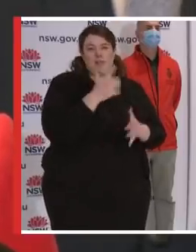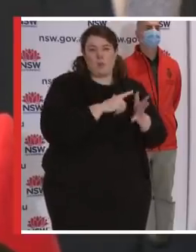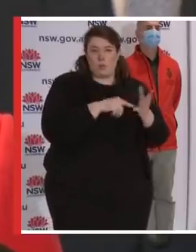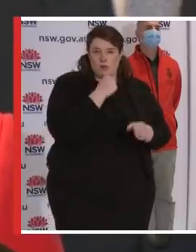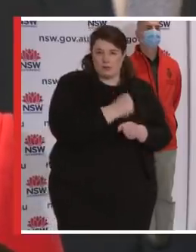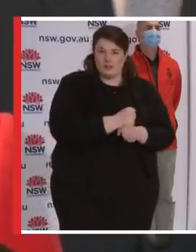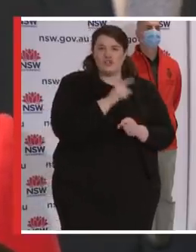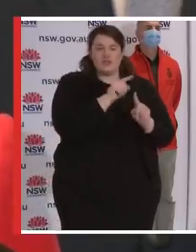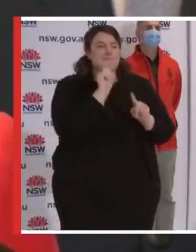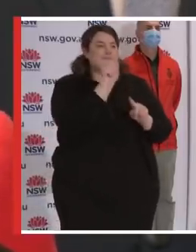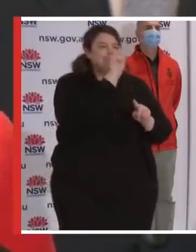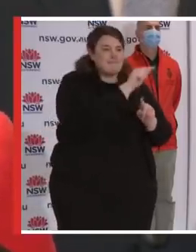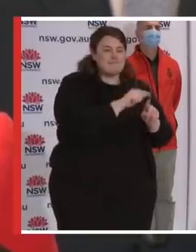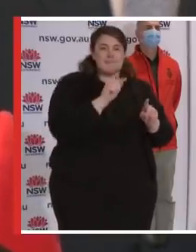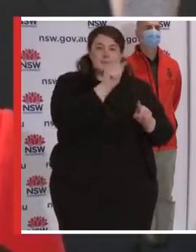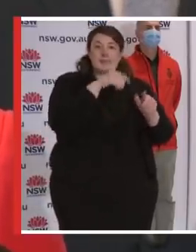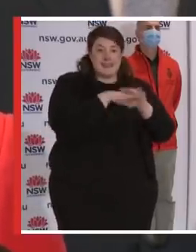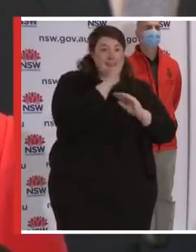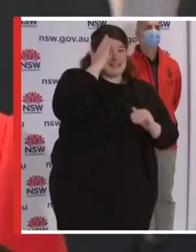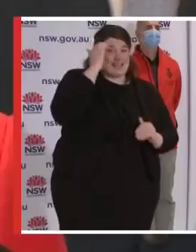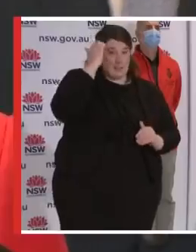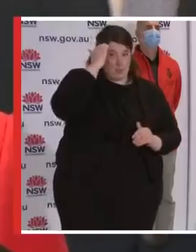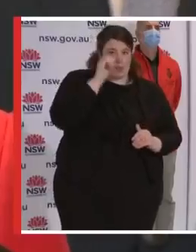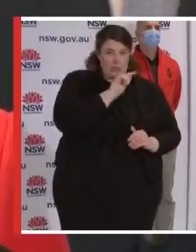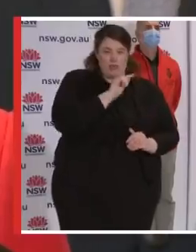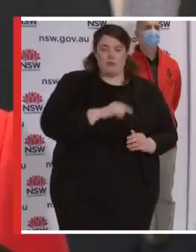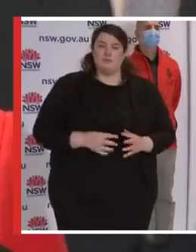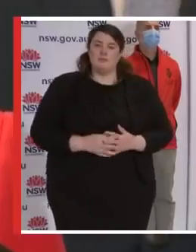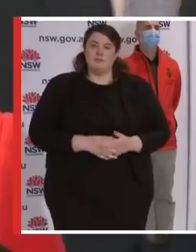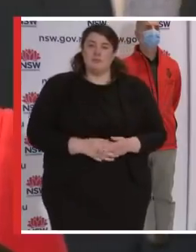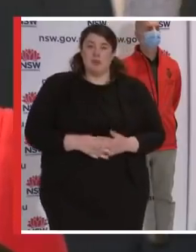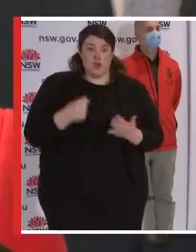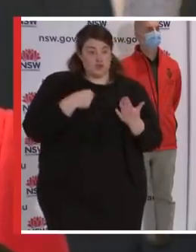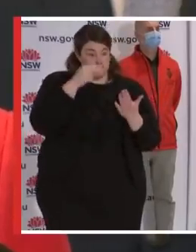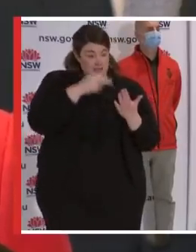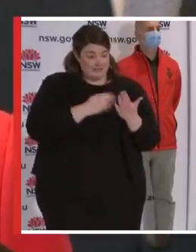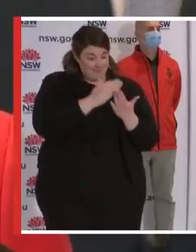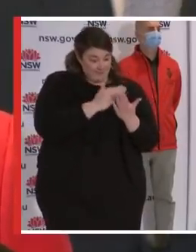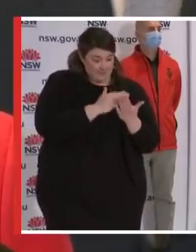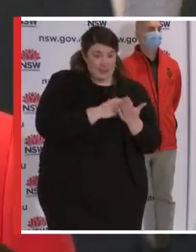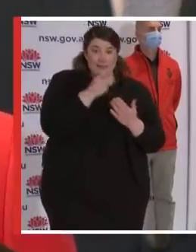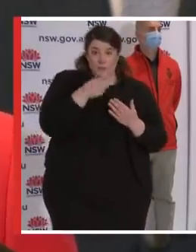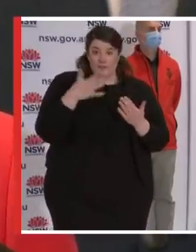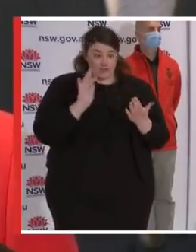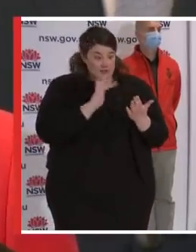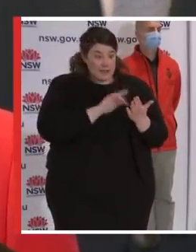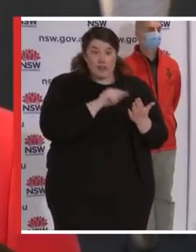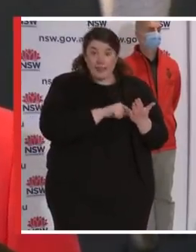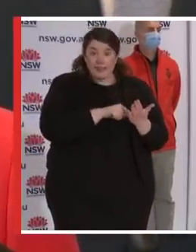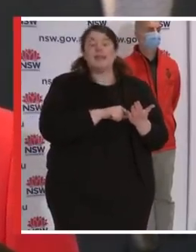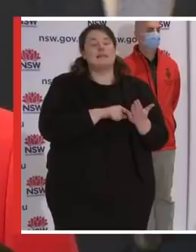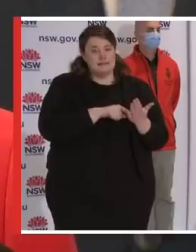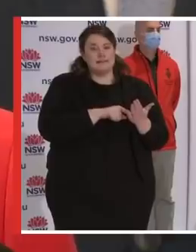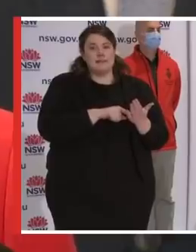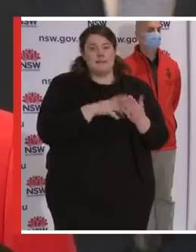venues, and I'll read those out, and anyone who's been at these venues is considered a close contact and must get tested